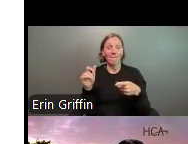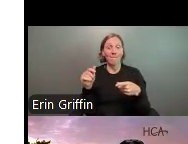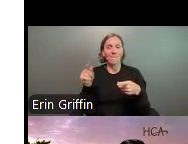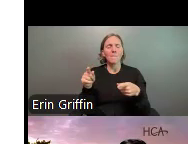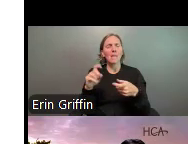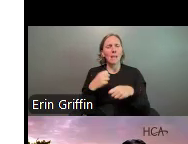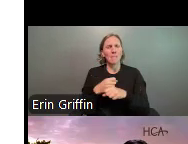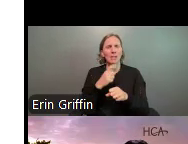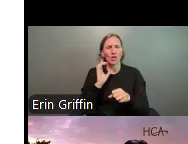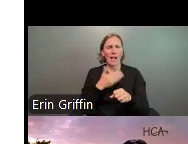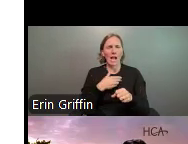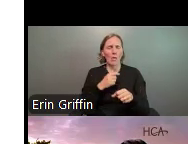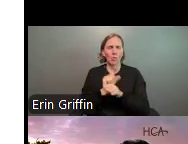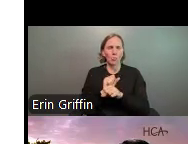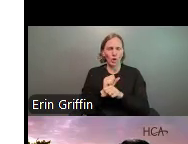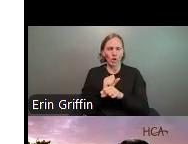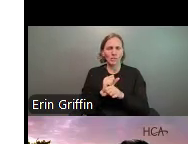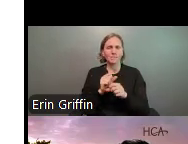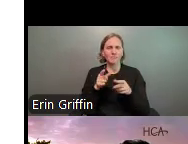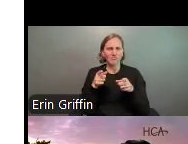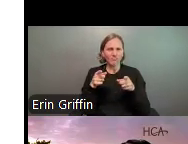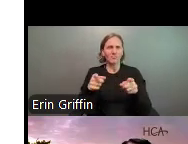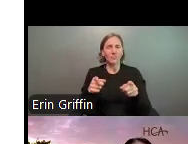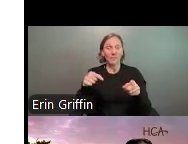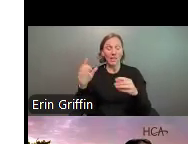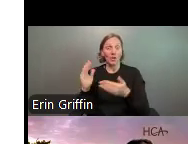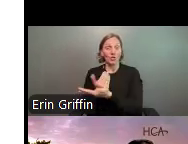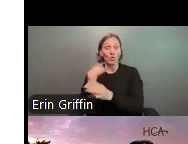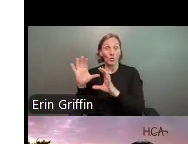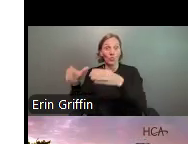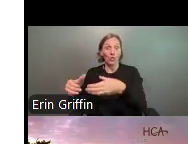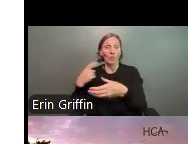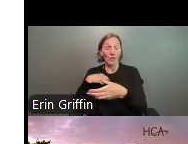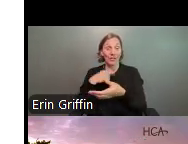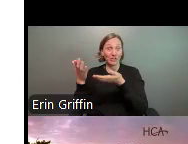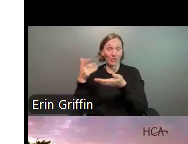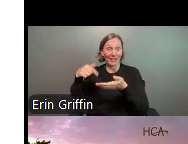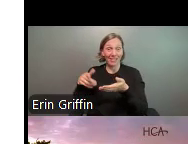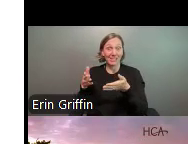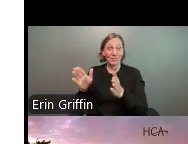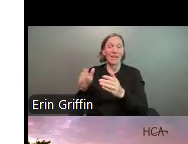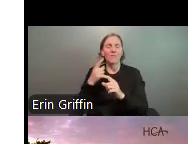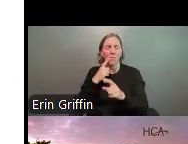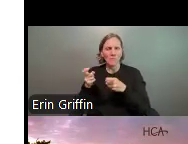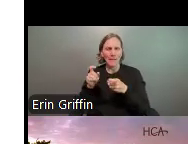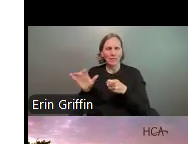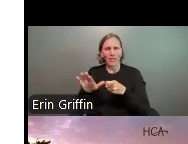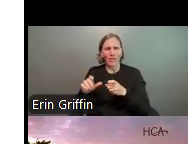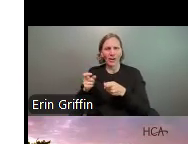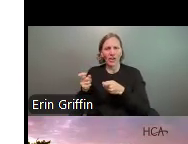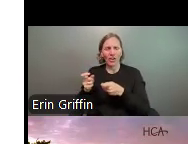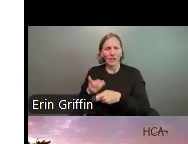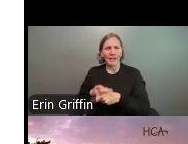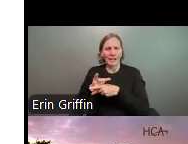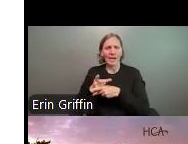longitudinal. This is a new population that we're serving in this type of way in terms of managing their care. And so we want to make sure that